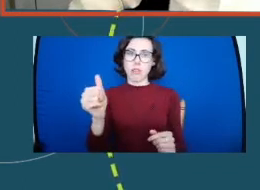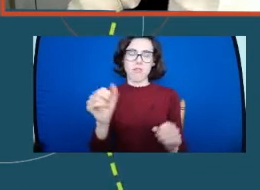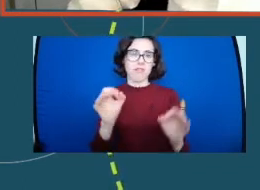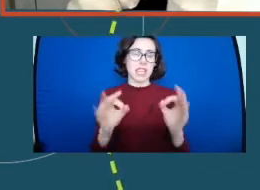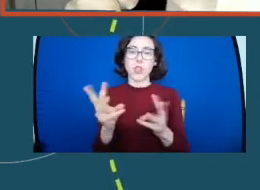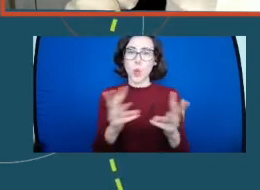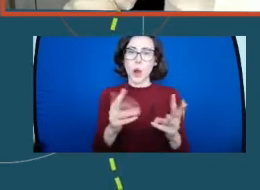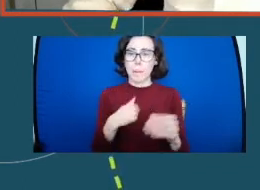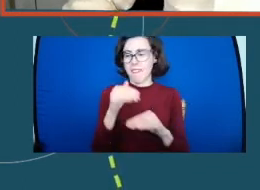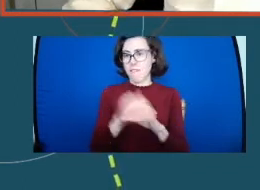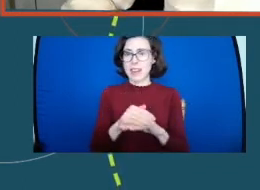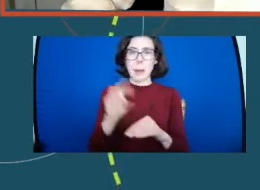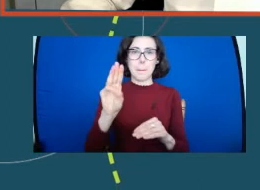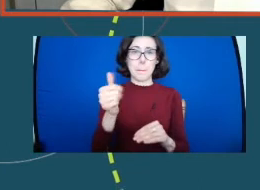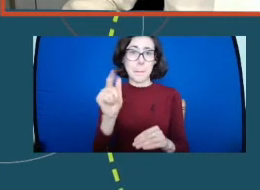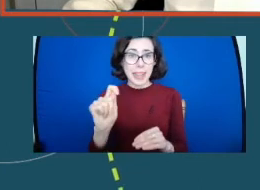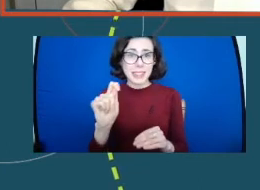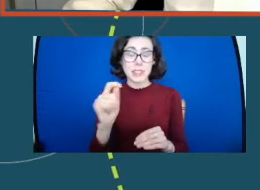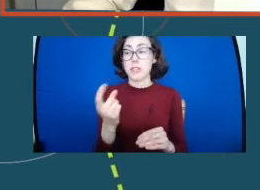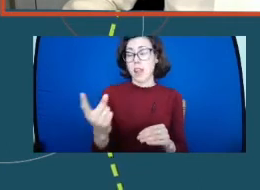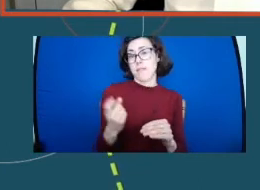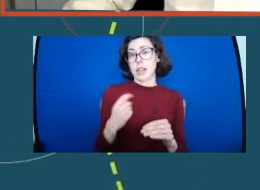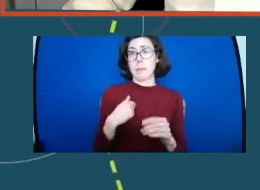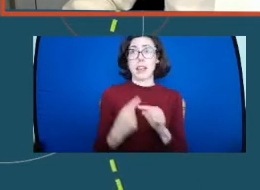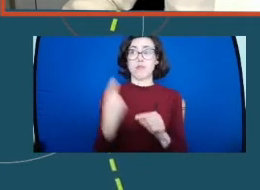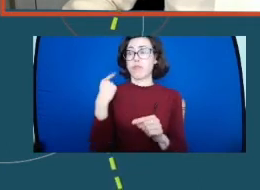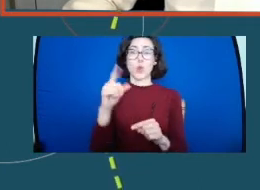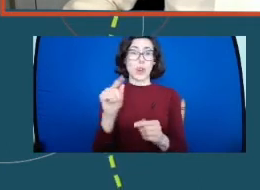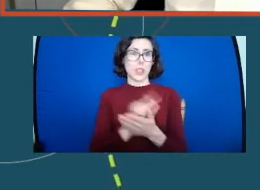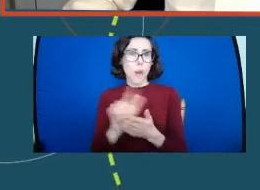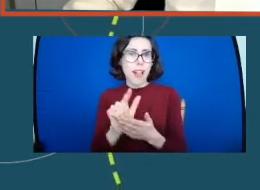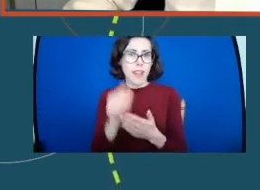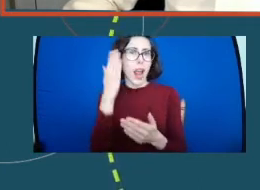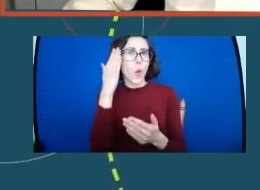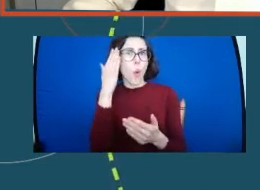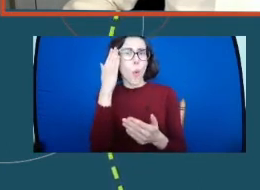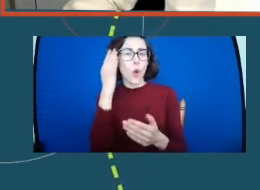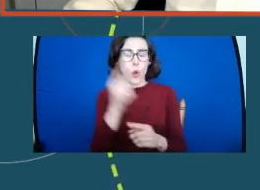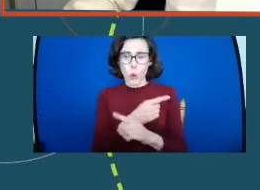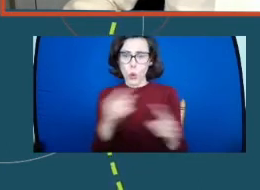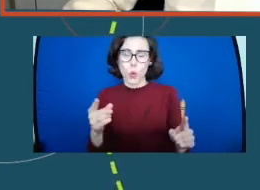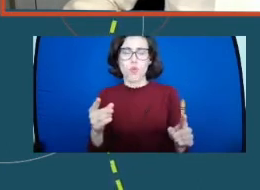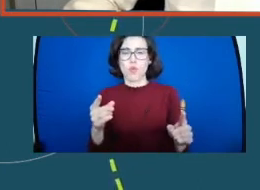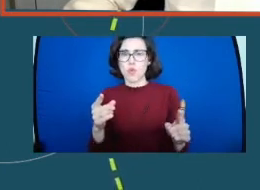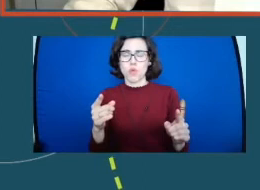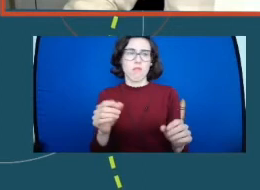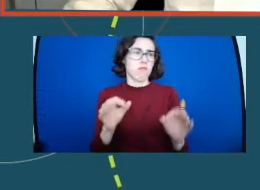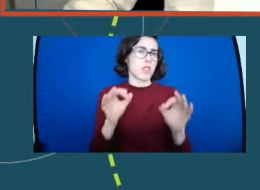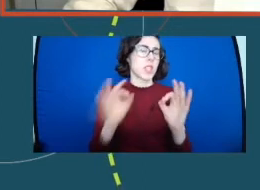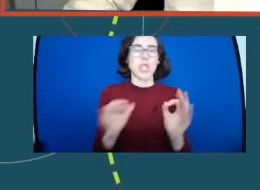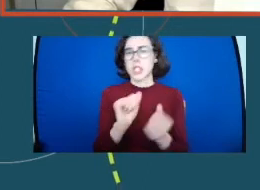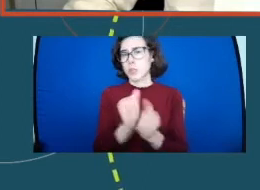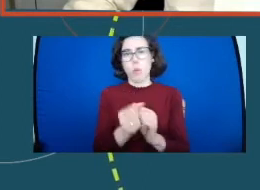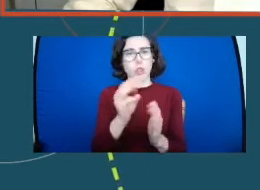Pat Flanagan had me over in 2012, and I know you've got a comprehensive sports program across